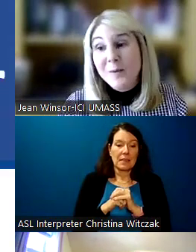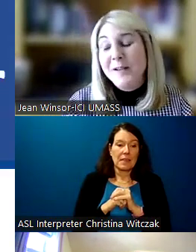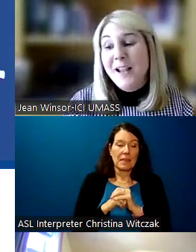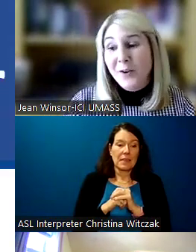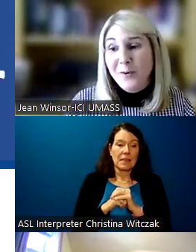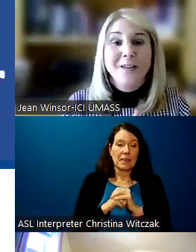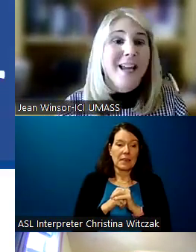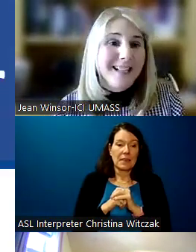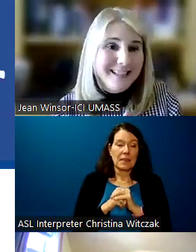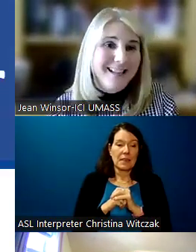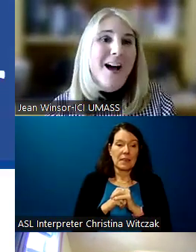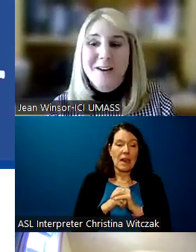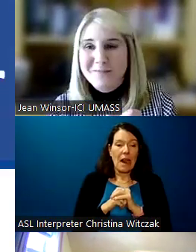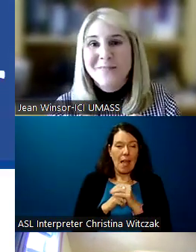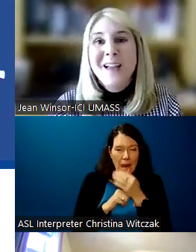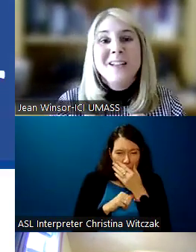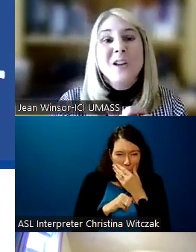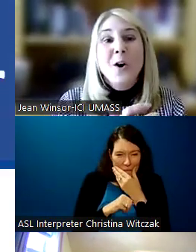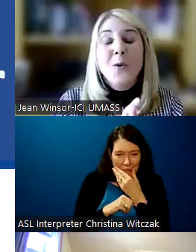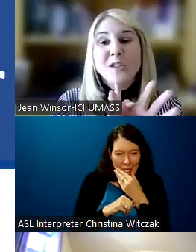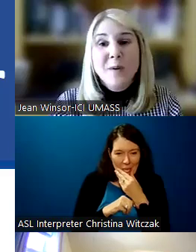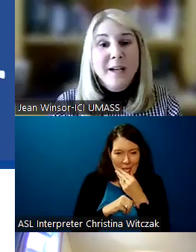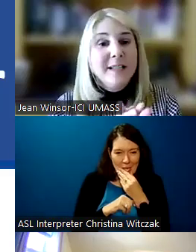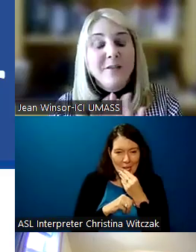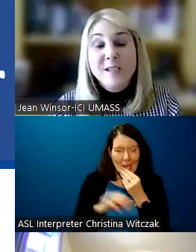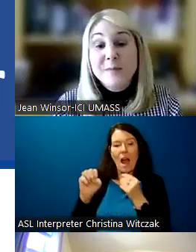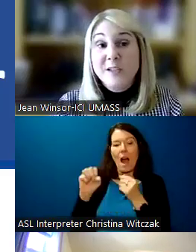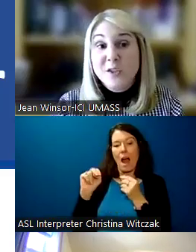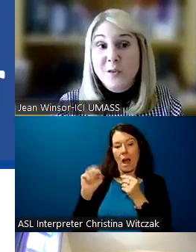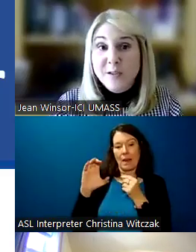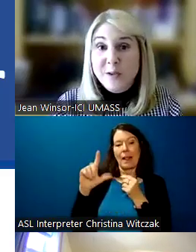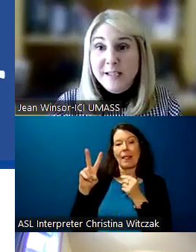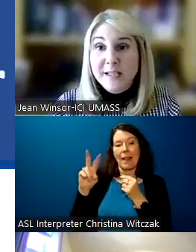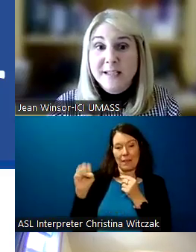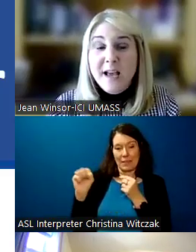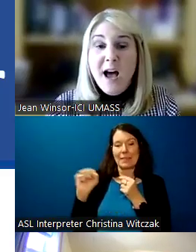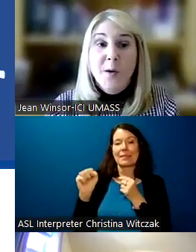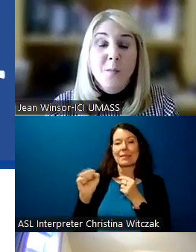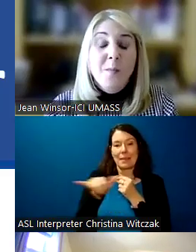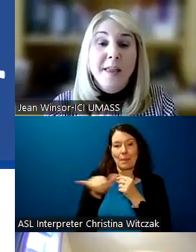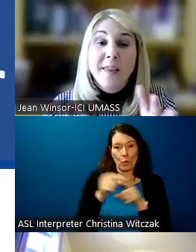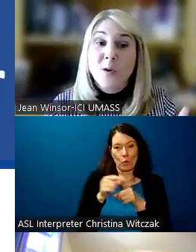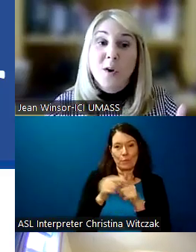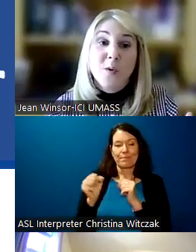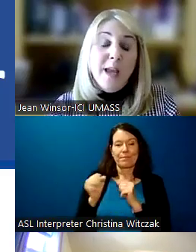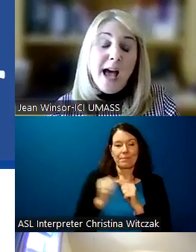Enclaves would be another word, yes. So just wanted to give you some additional resources